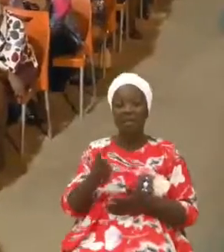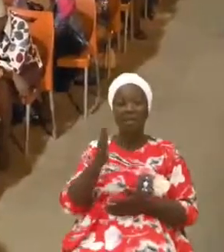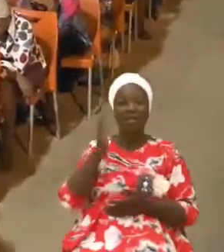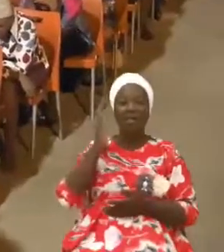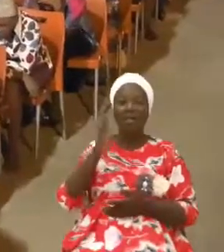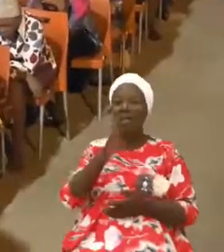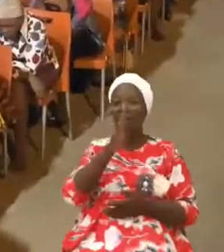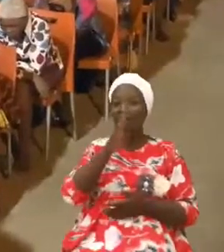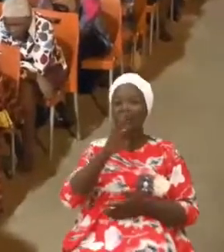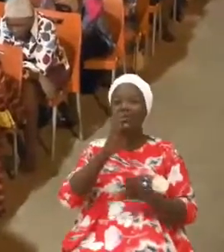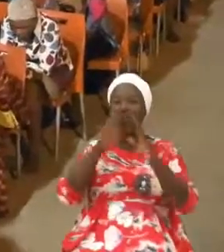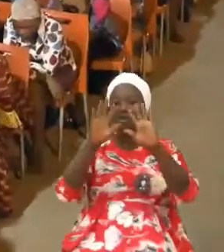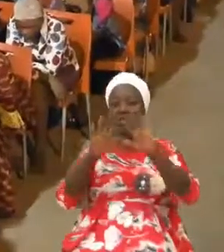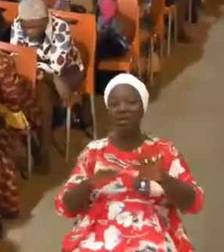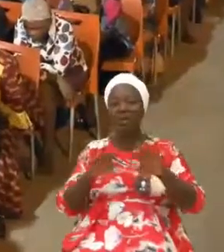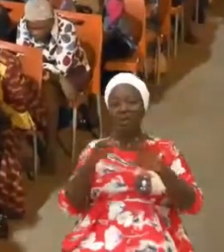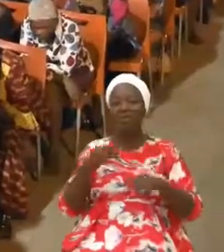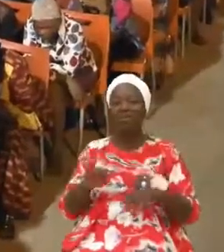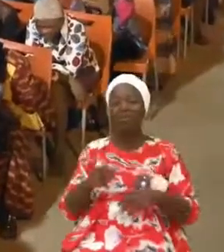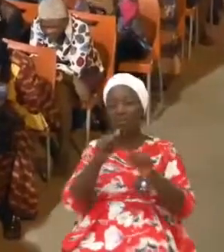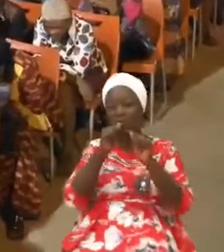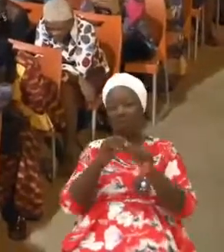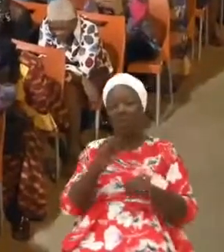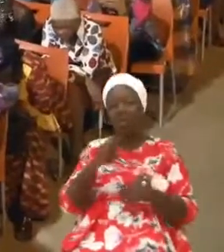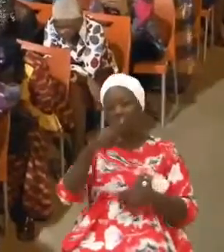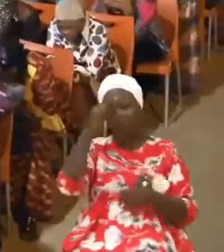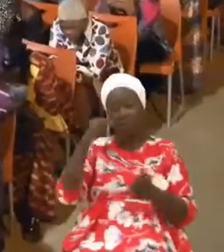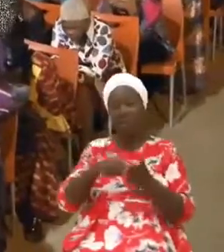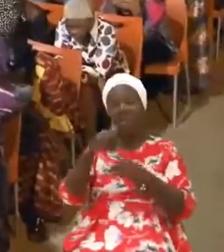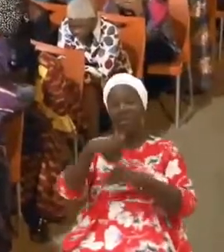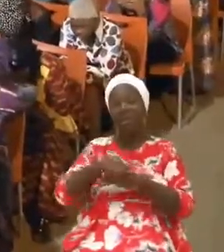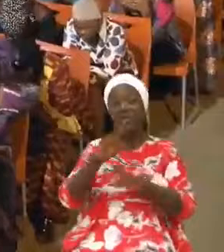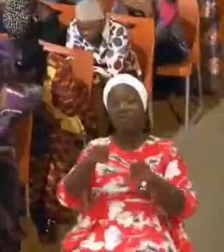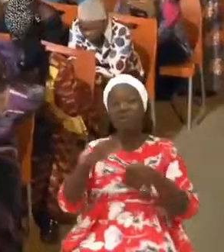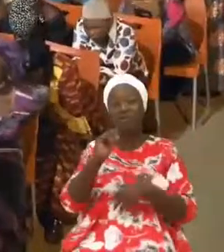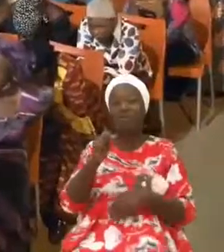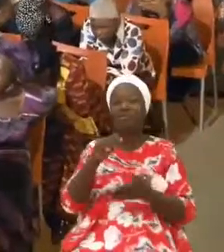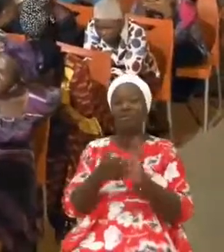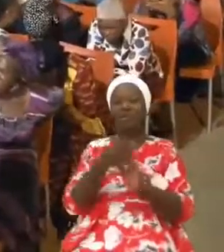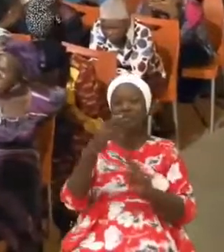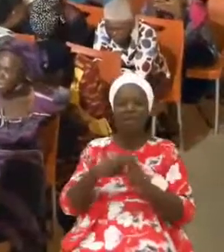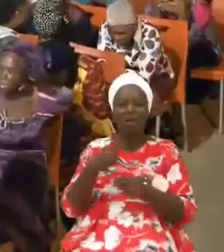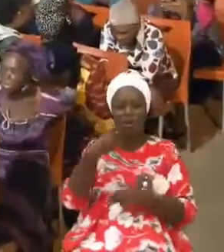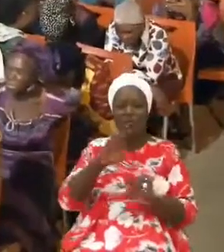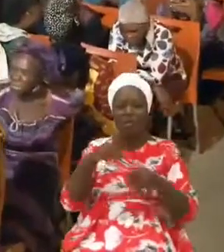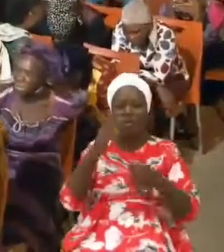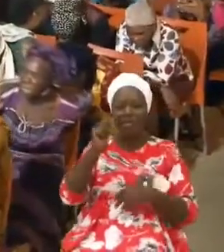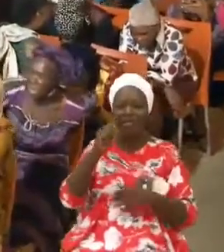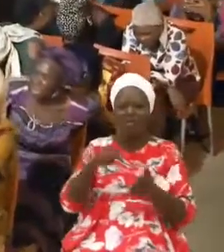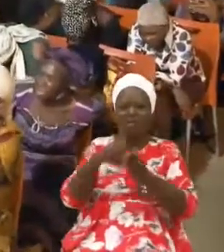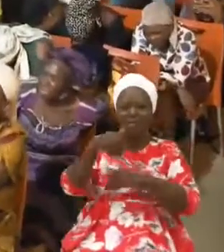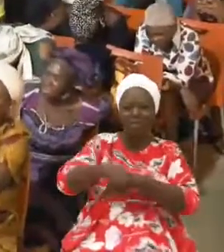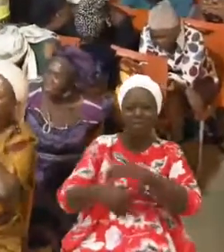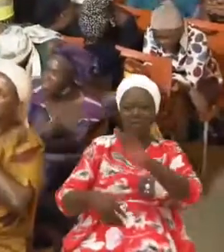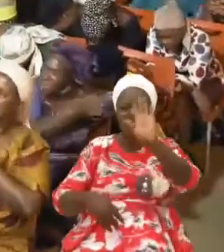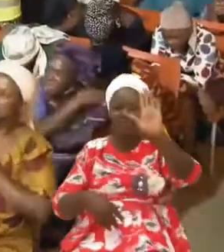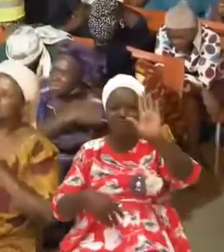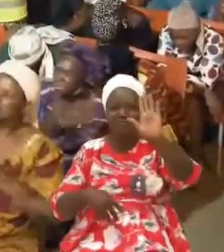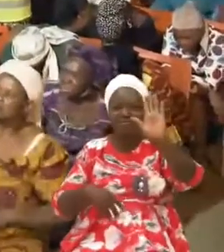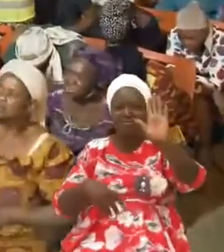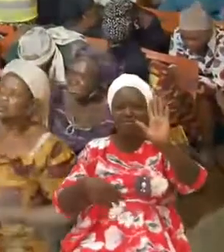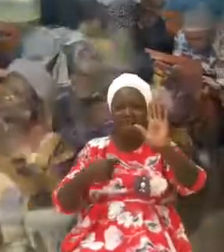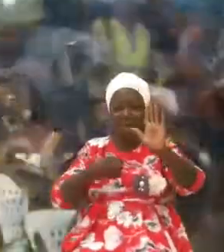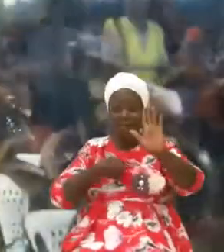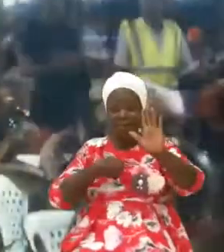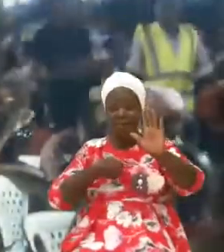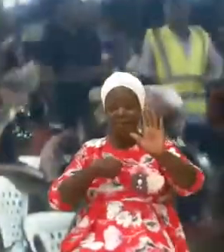having it. There shall be showers of blessing. Tonight, you will testify. Who is